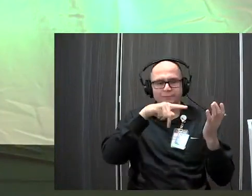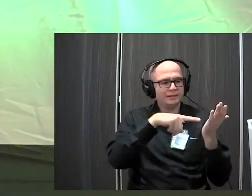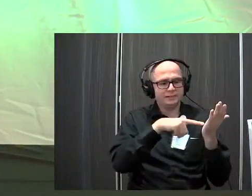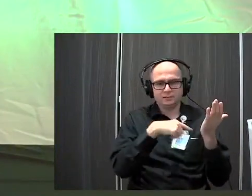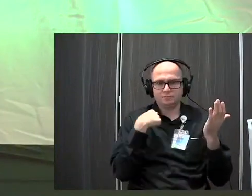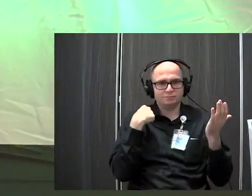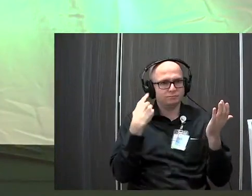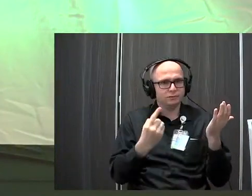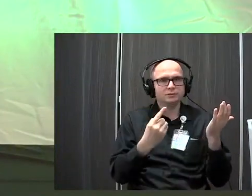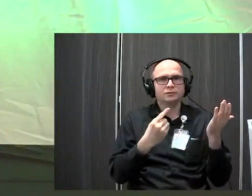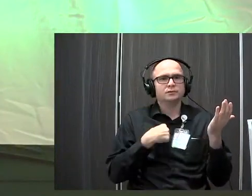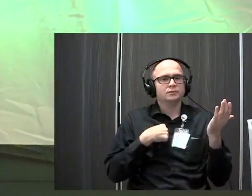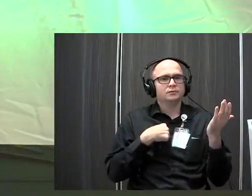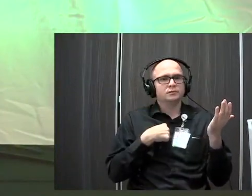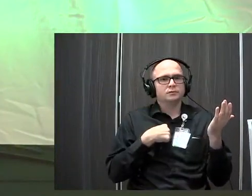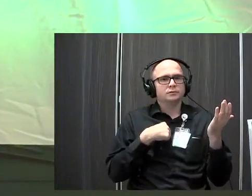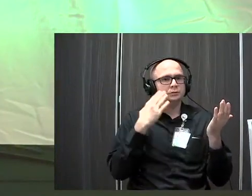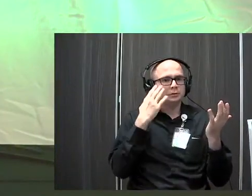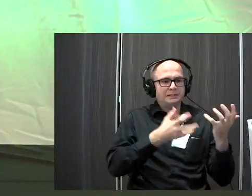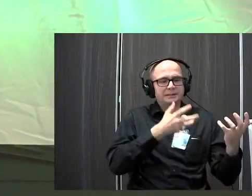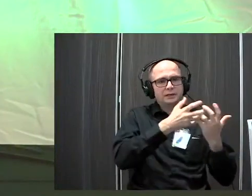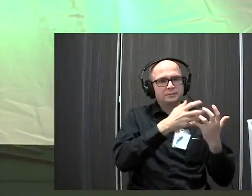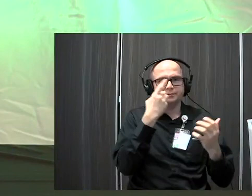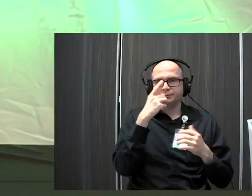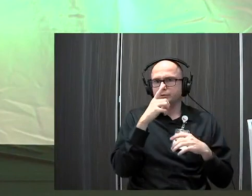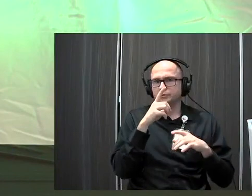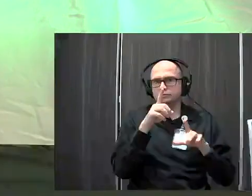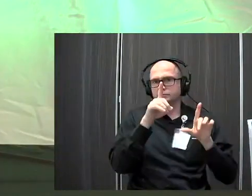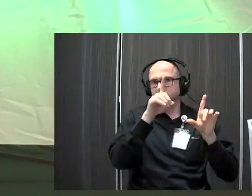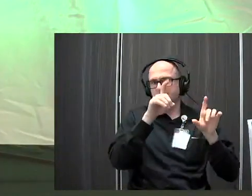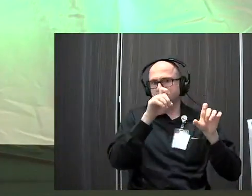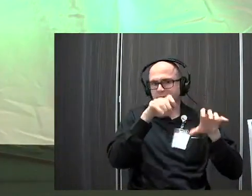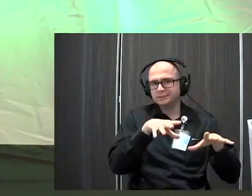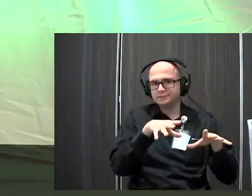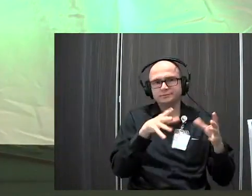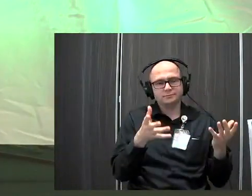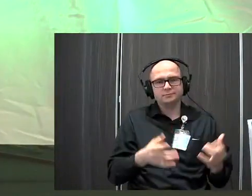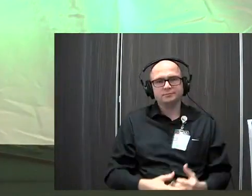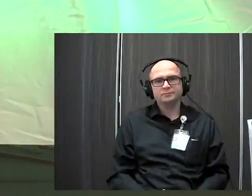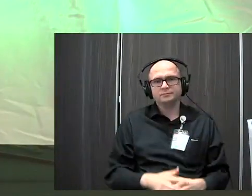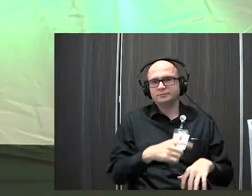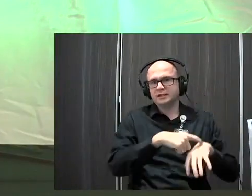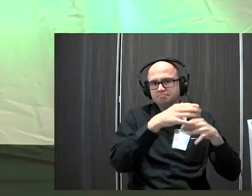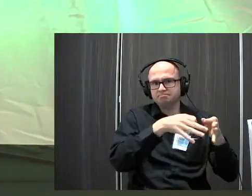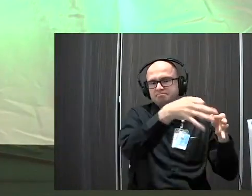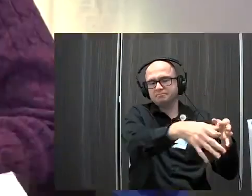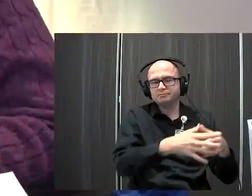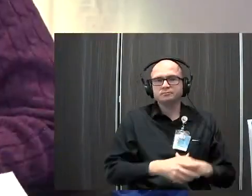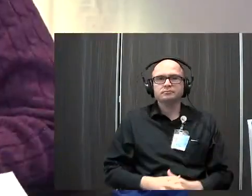far that details the accommodations for extended testing time, especially.